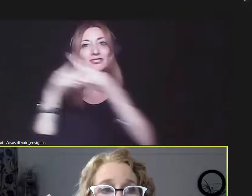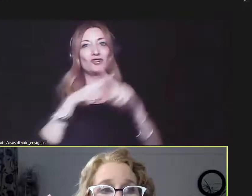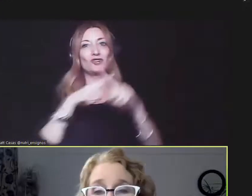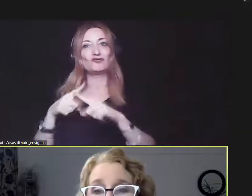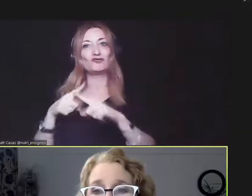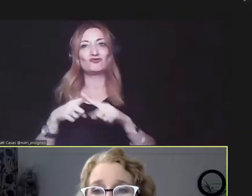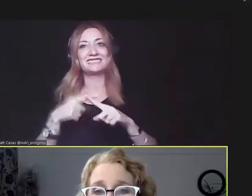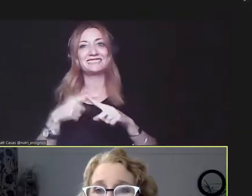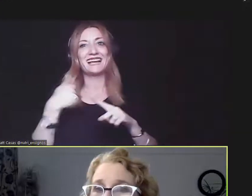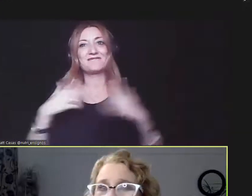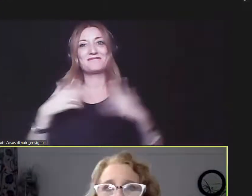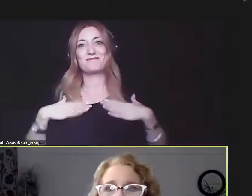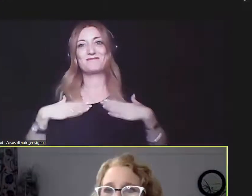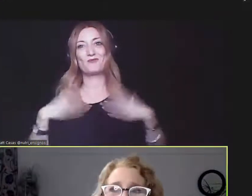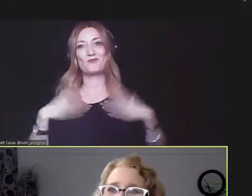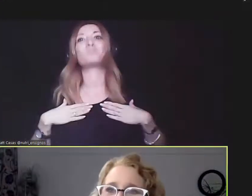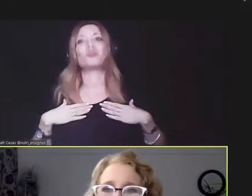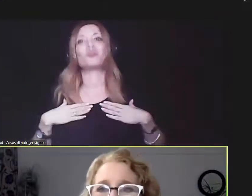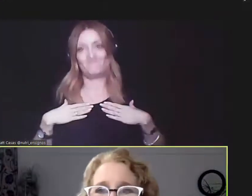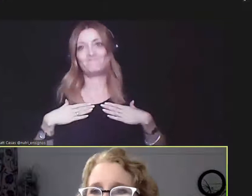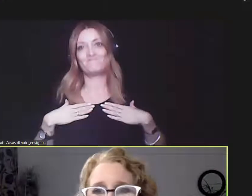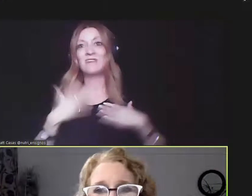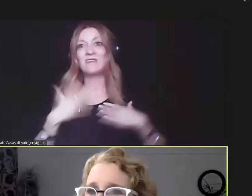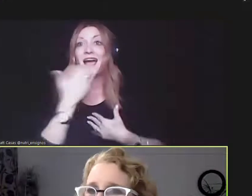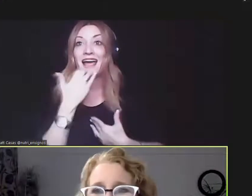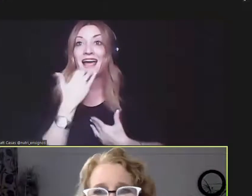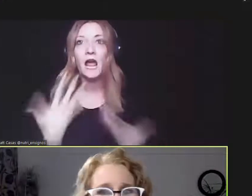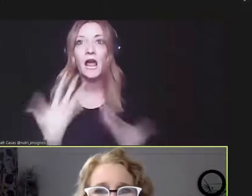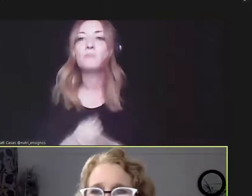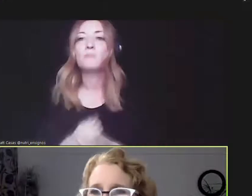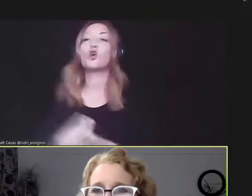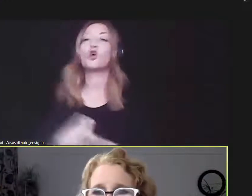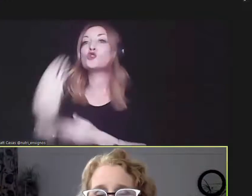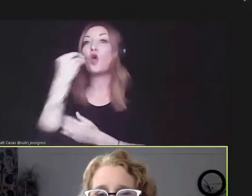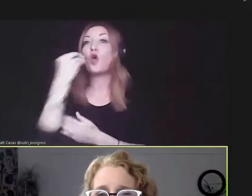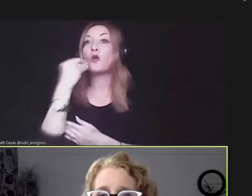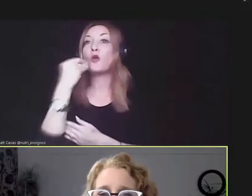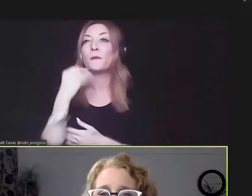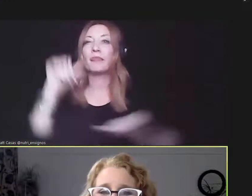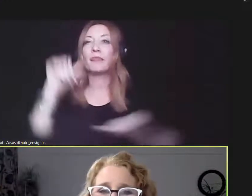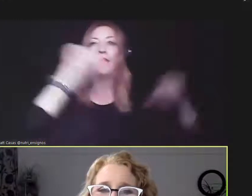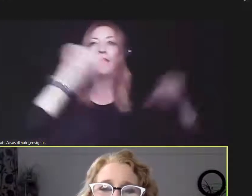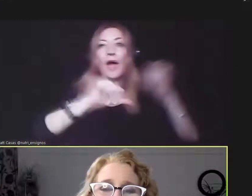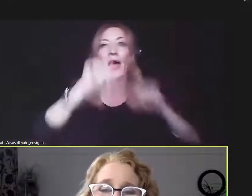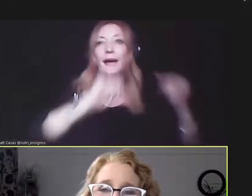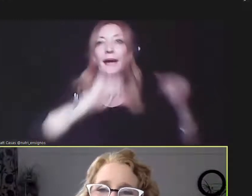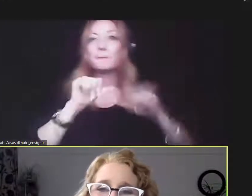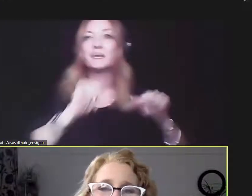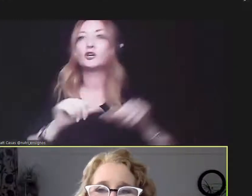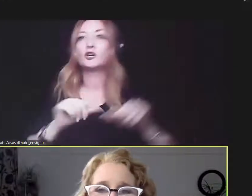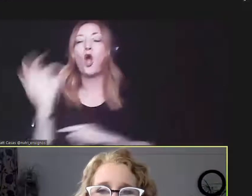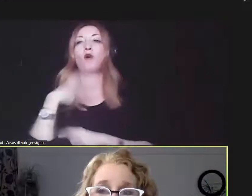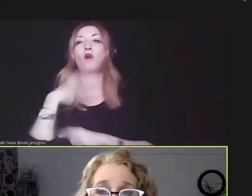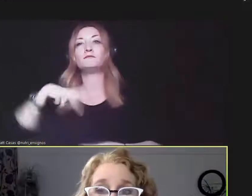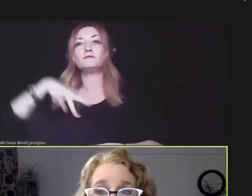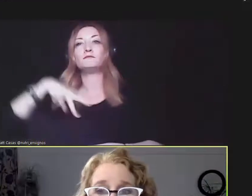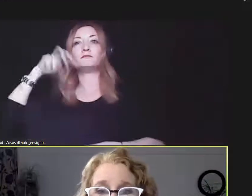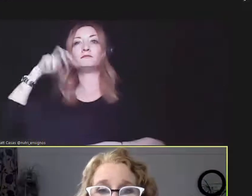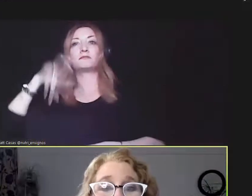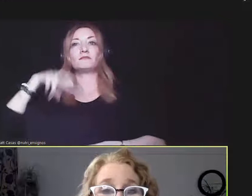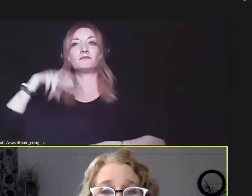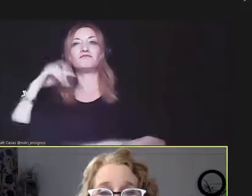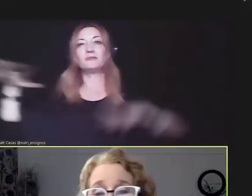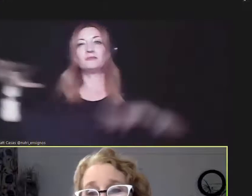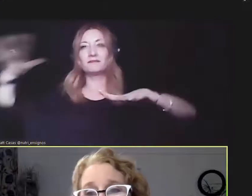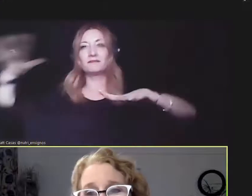our environment, and just comes from life in general. So it really is an